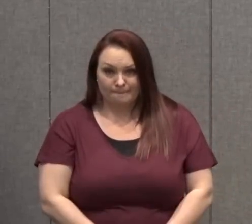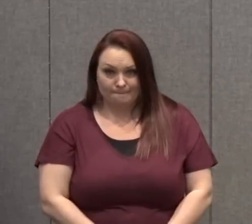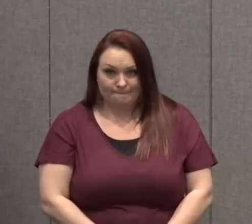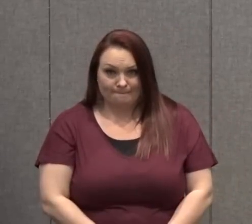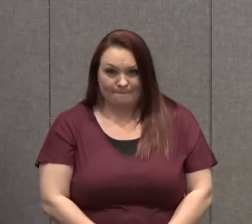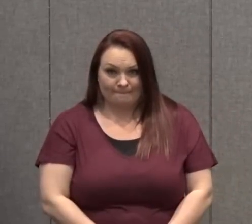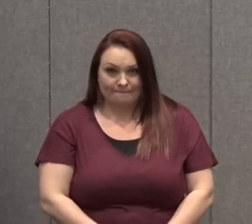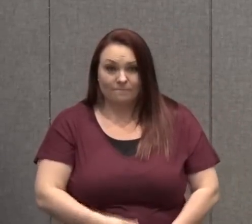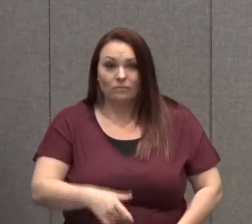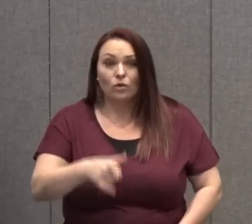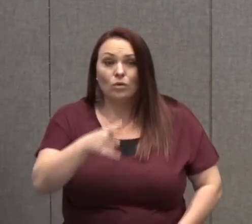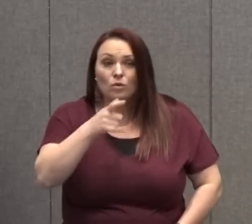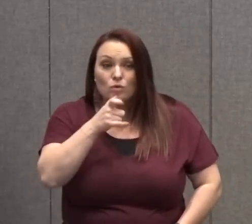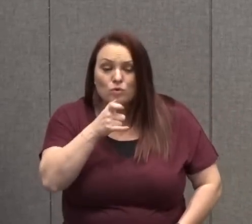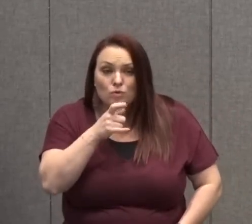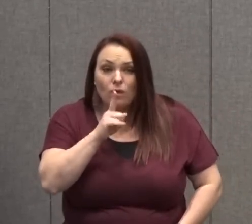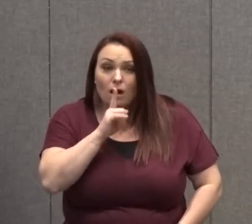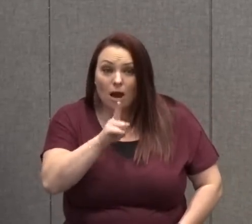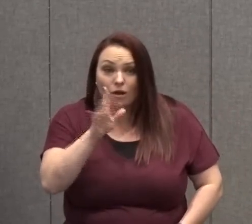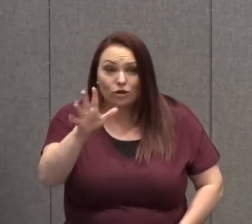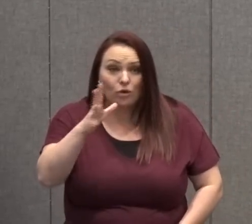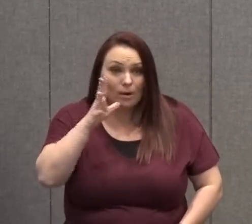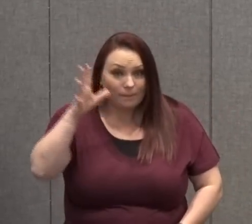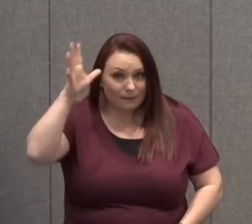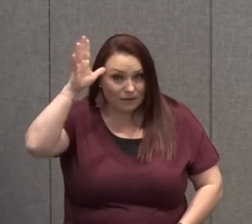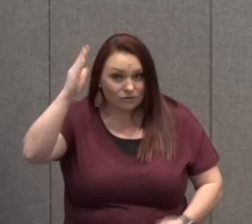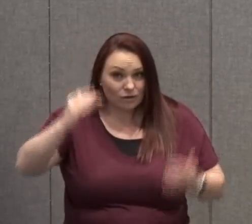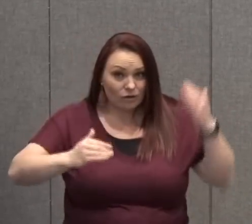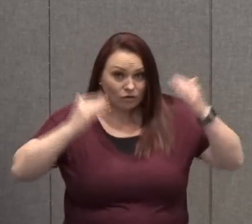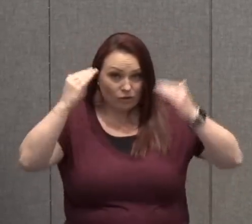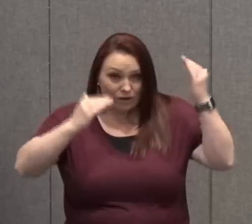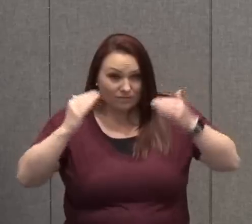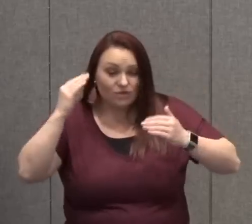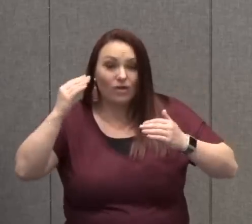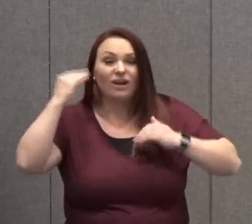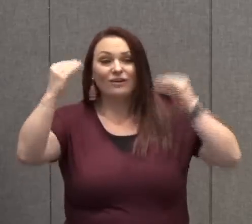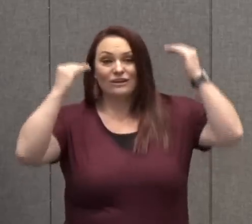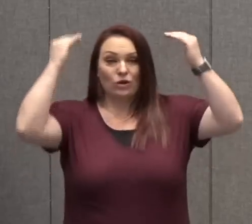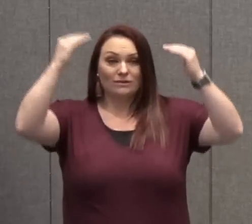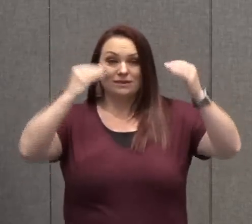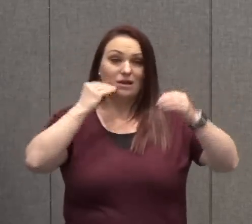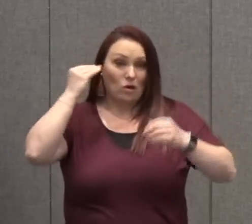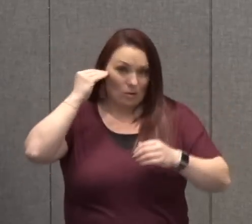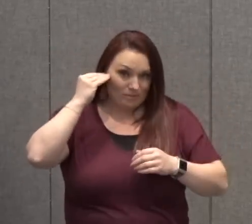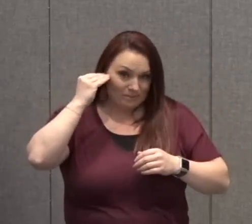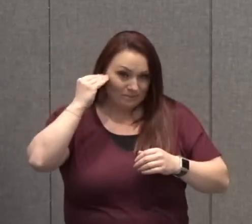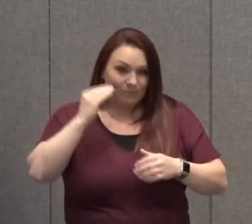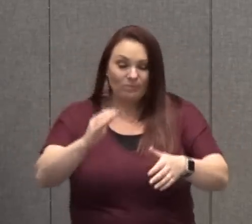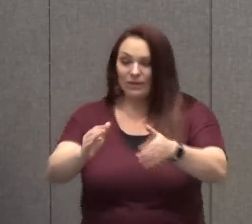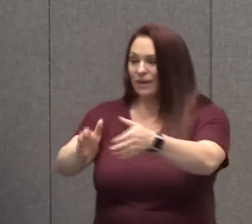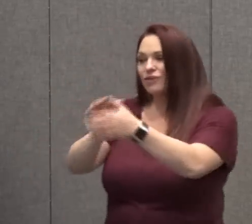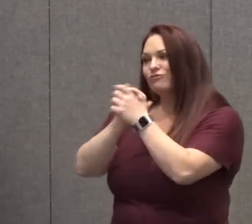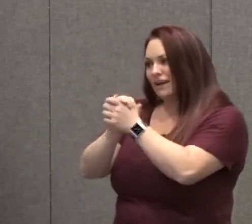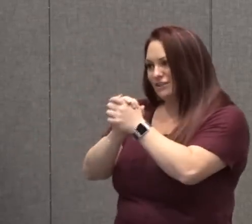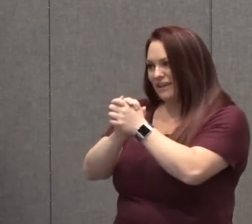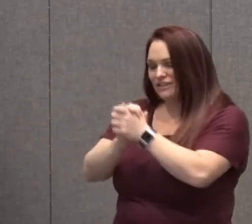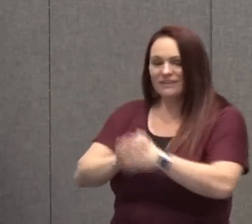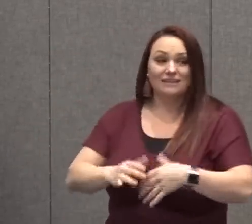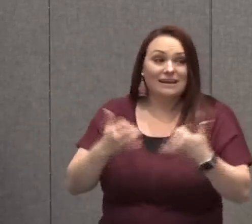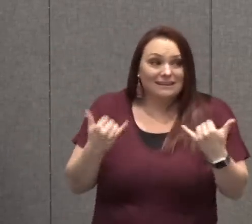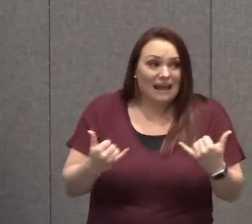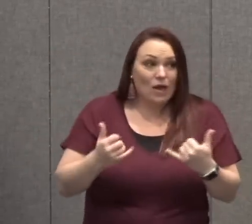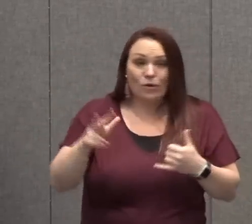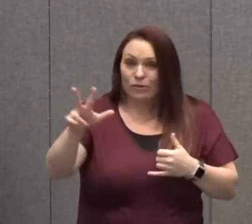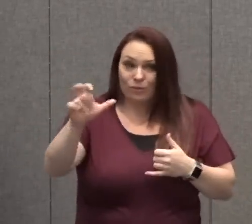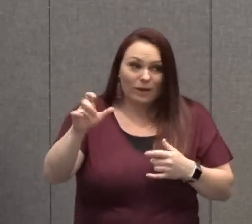who are your parents, grown-ups, adults or anyone at home congratulations Ms. Garcia very good you are now